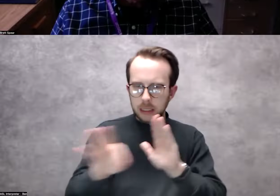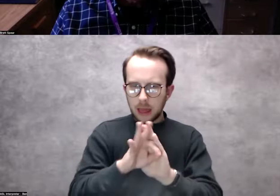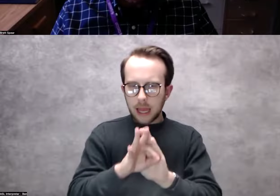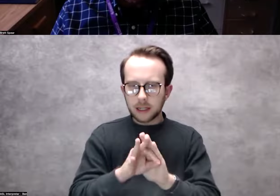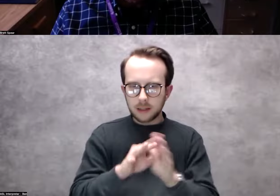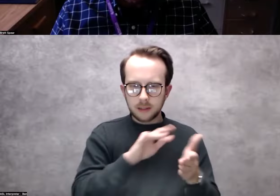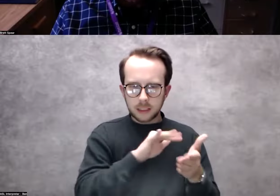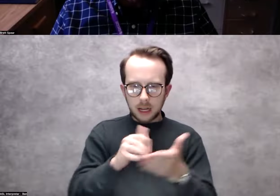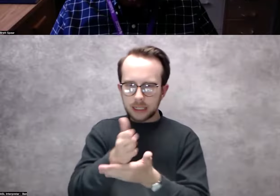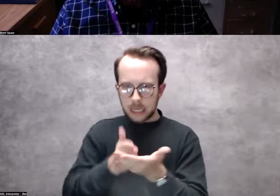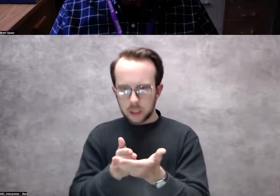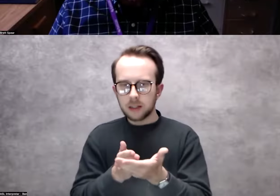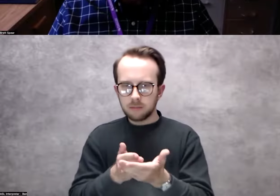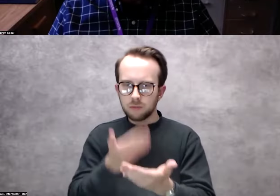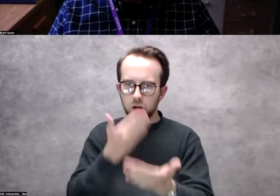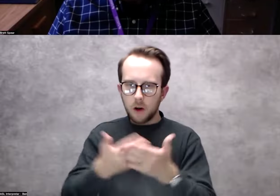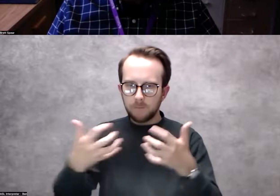might be a good fit?